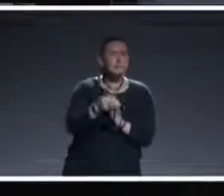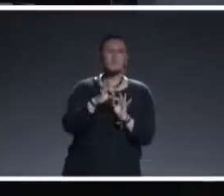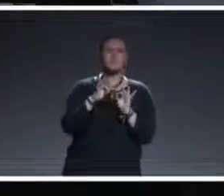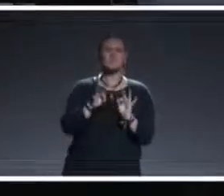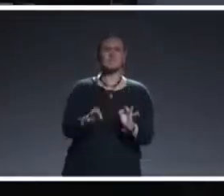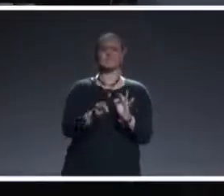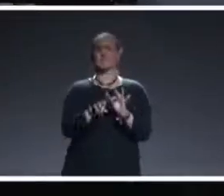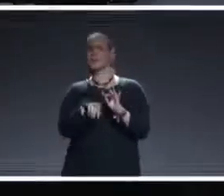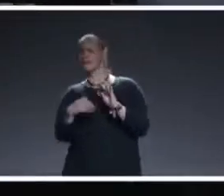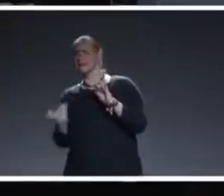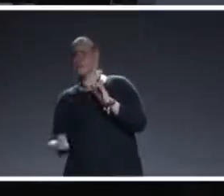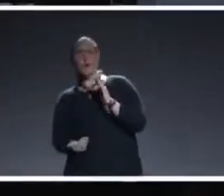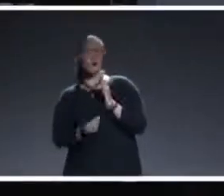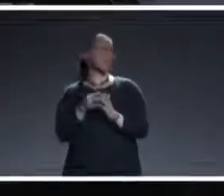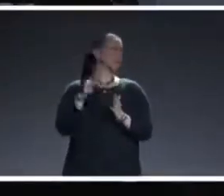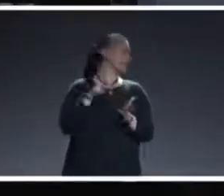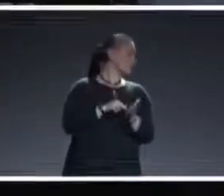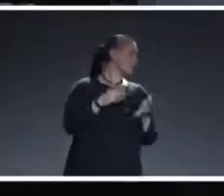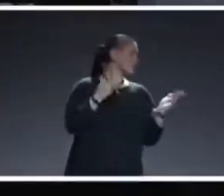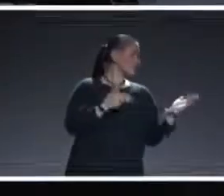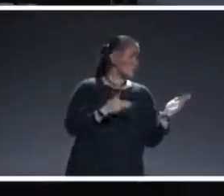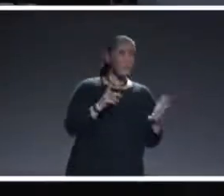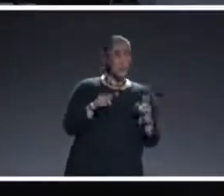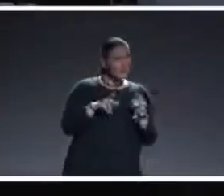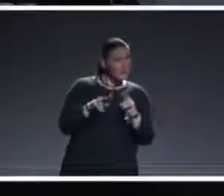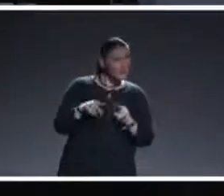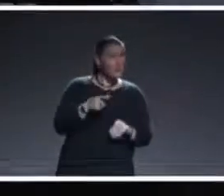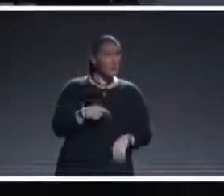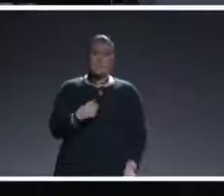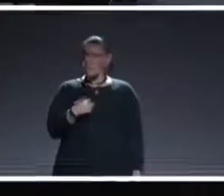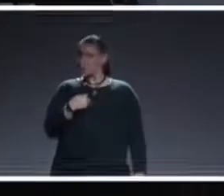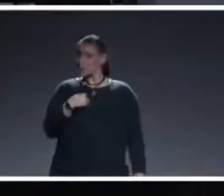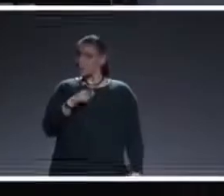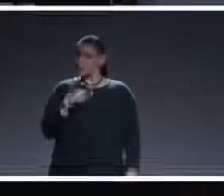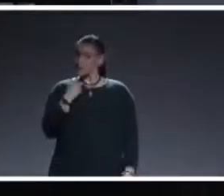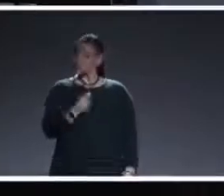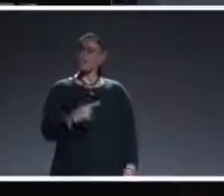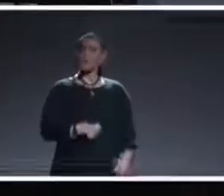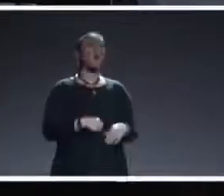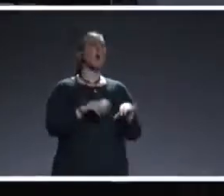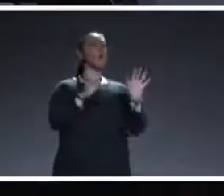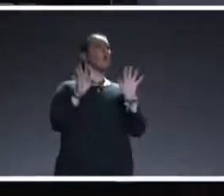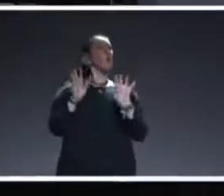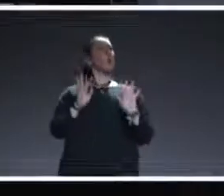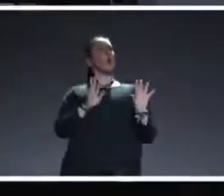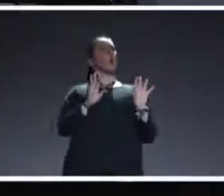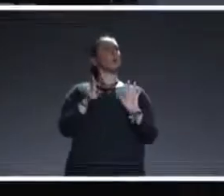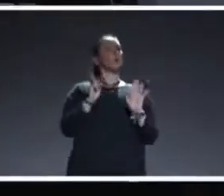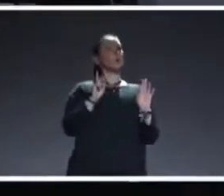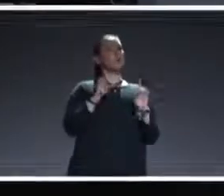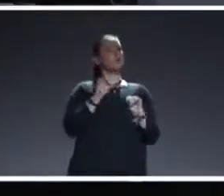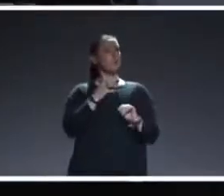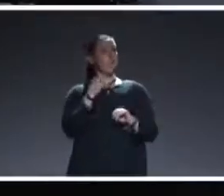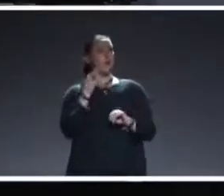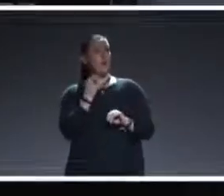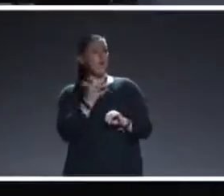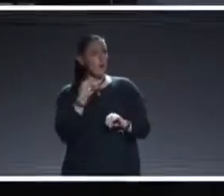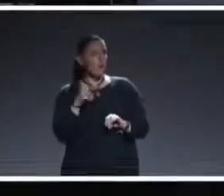maybe strange. Did we? I don't know how far you can go to answer this question, because it's always